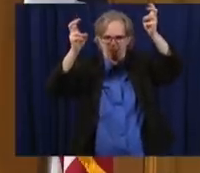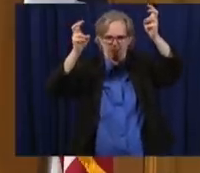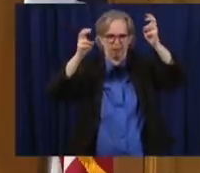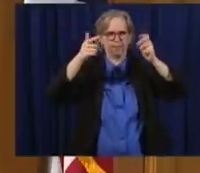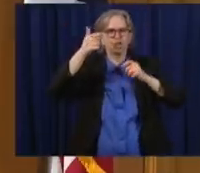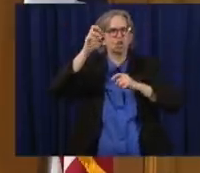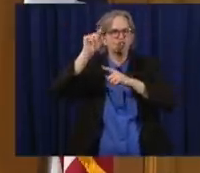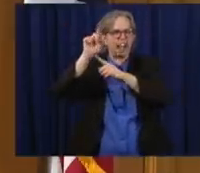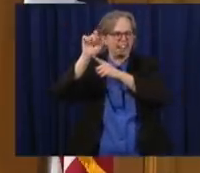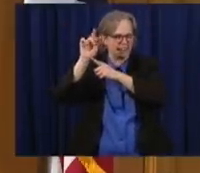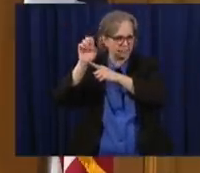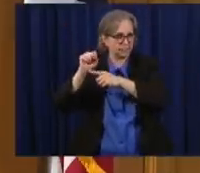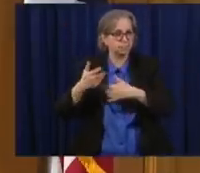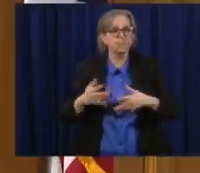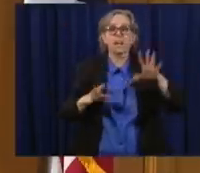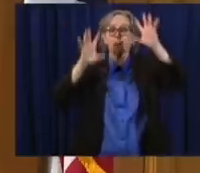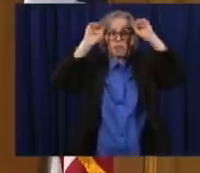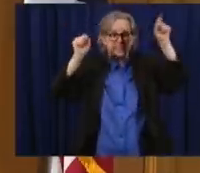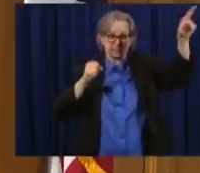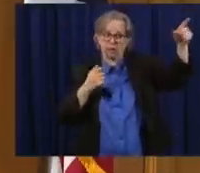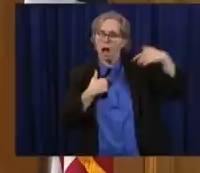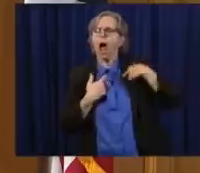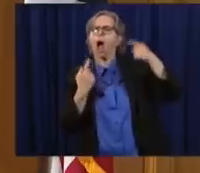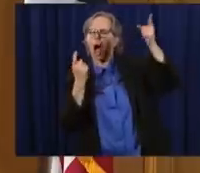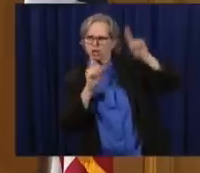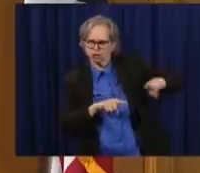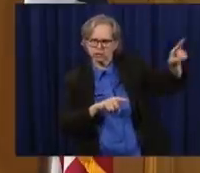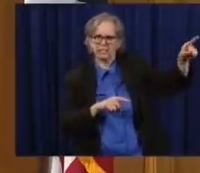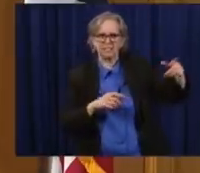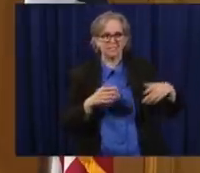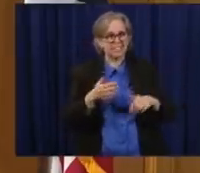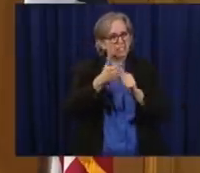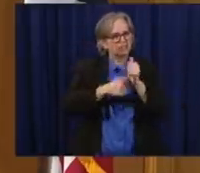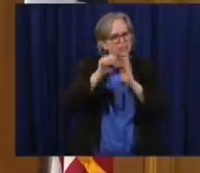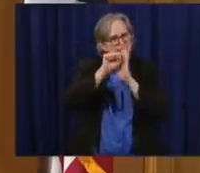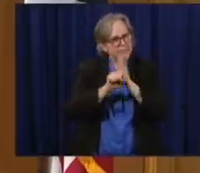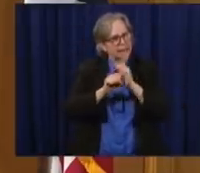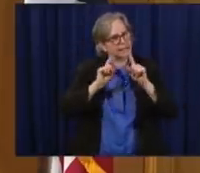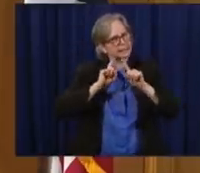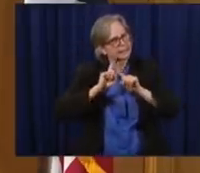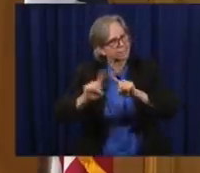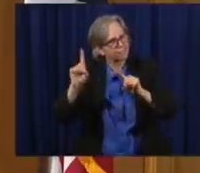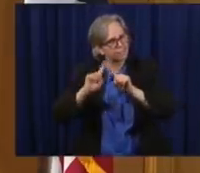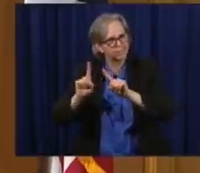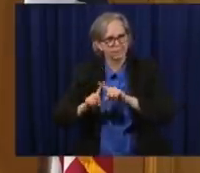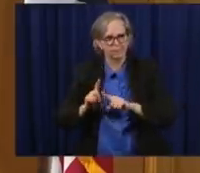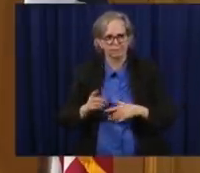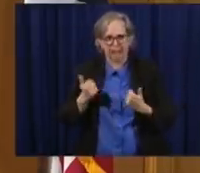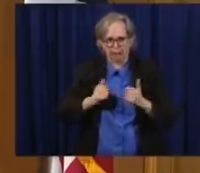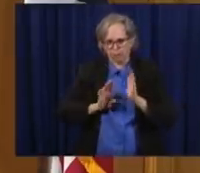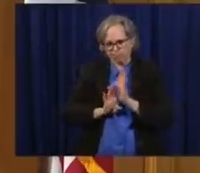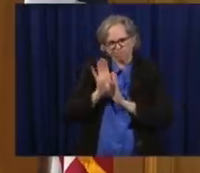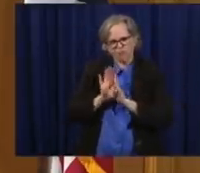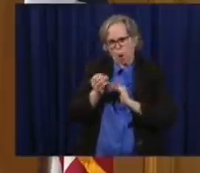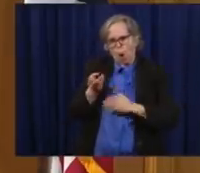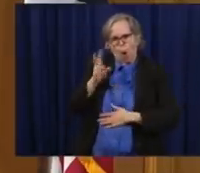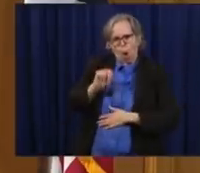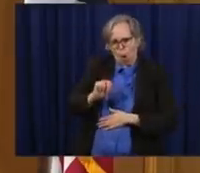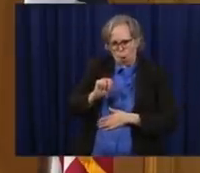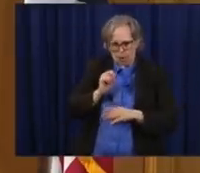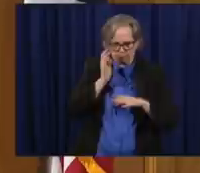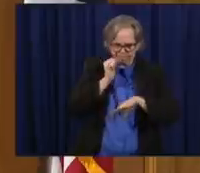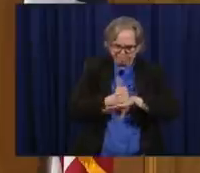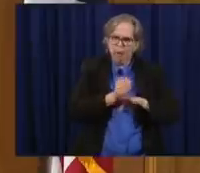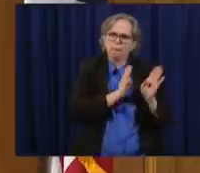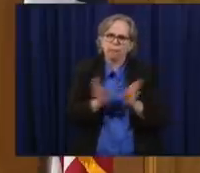ultimately, every state has got to fashion a plan for the people of that state.